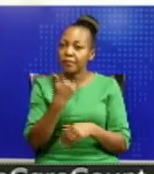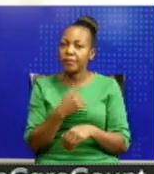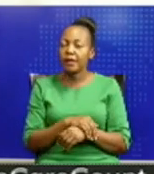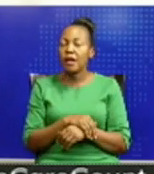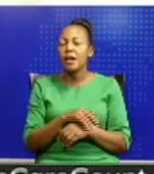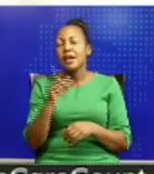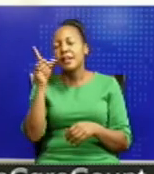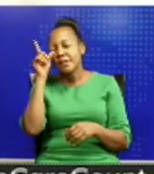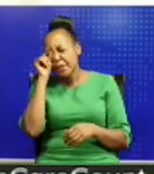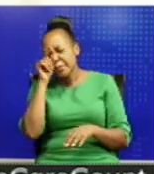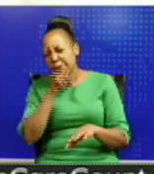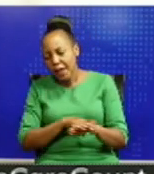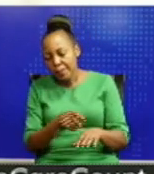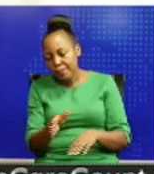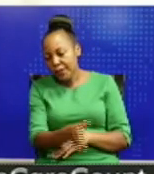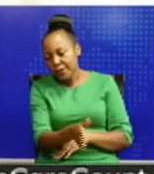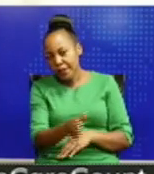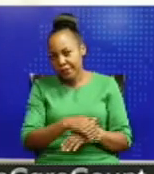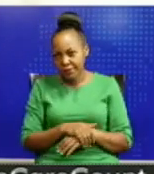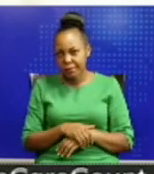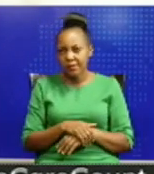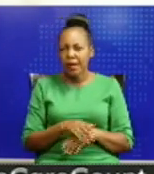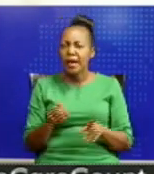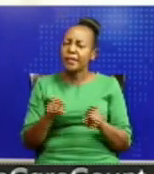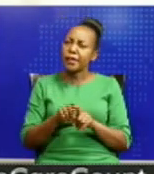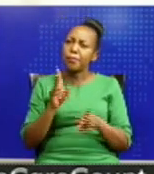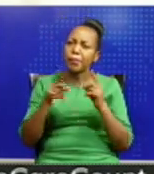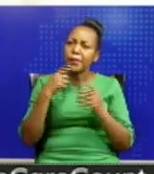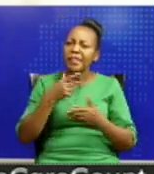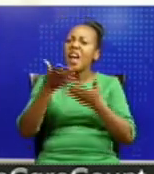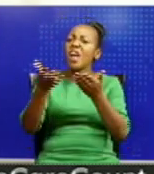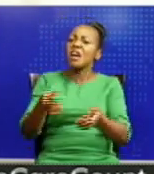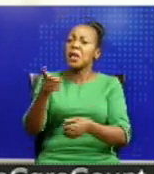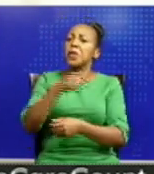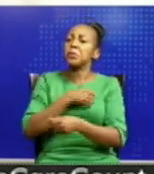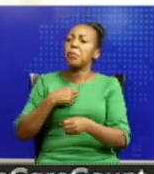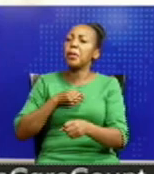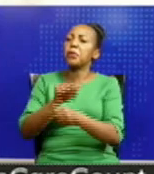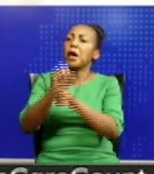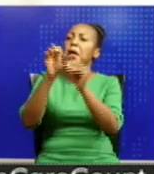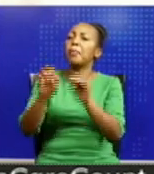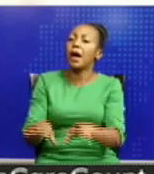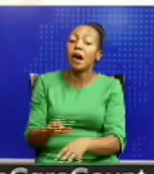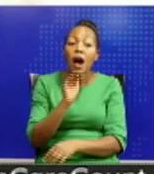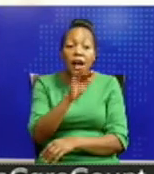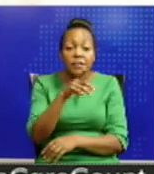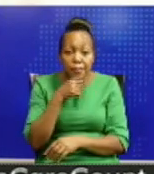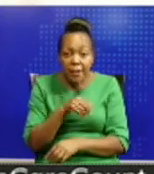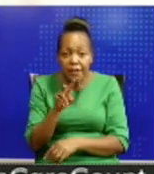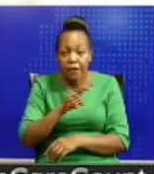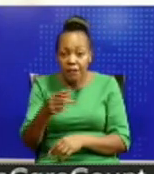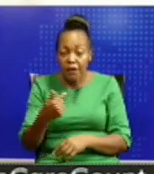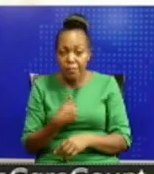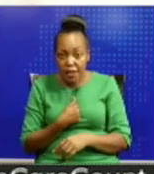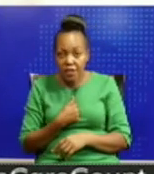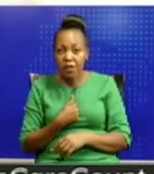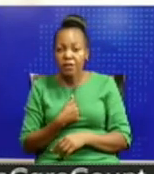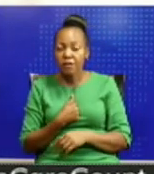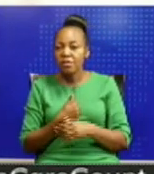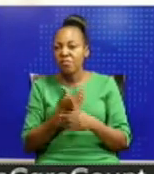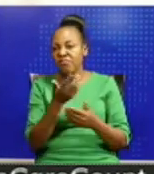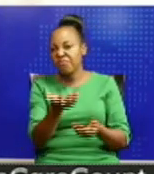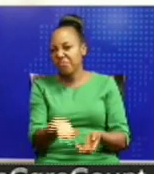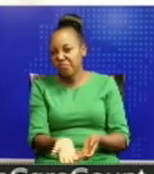goes back to bed at midnight. And many people would say, she's not working. If you ask the men like me who